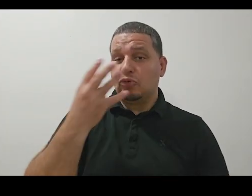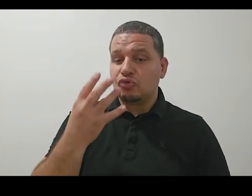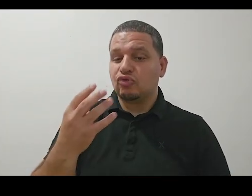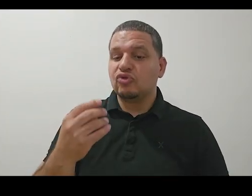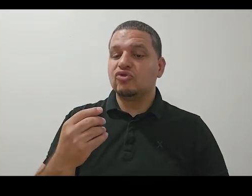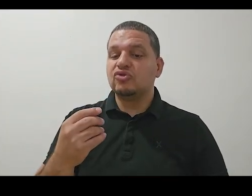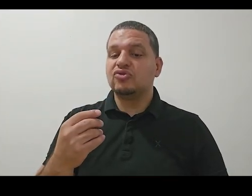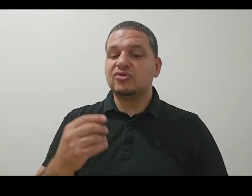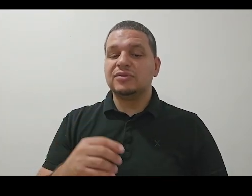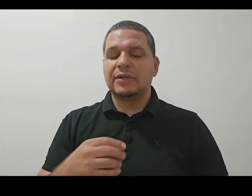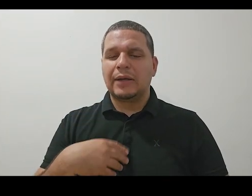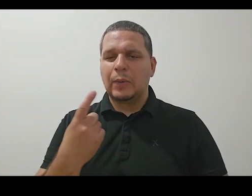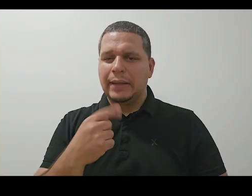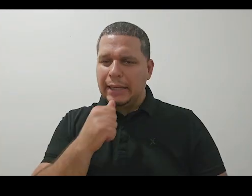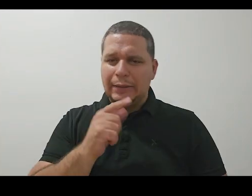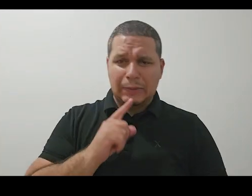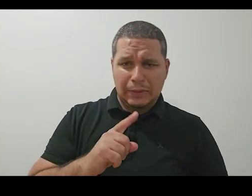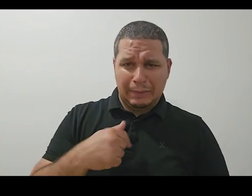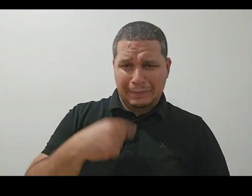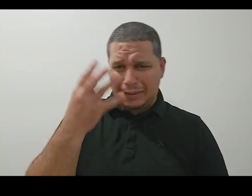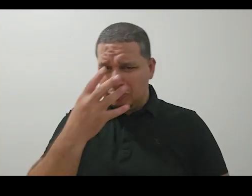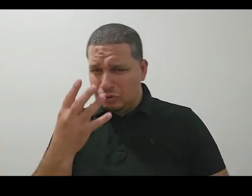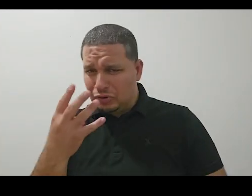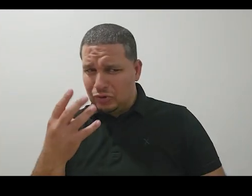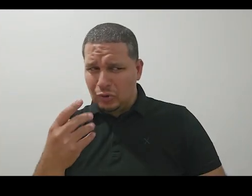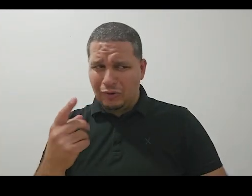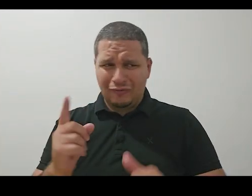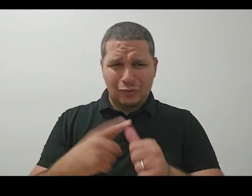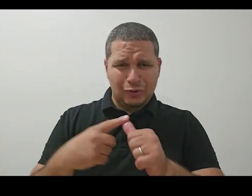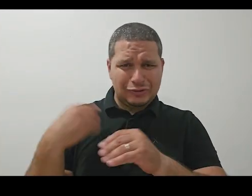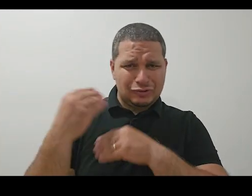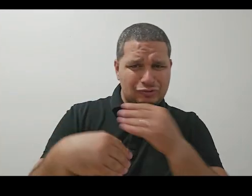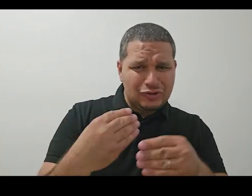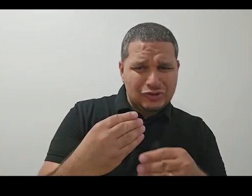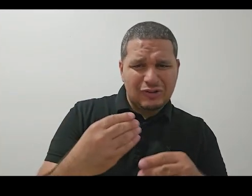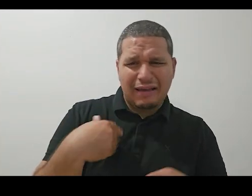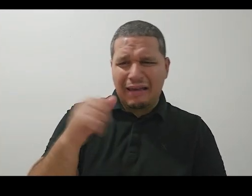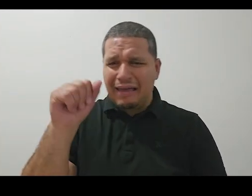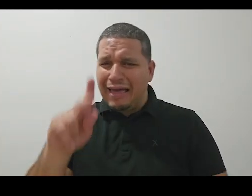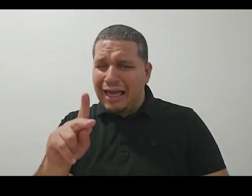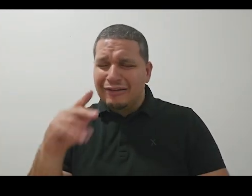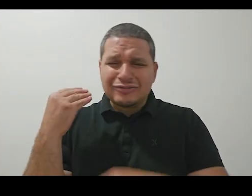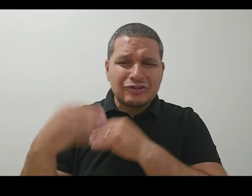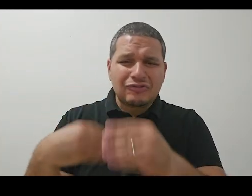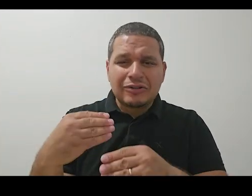if I'm like the immigrant or first generation, probably like half generation.